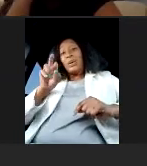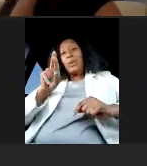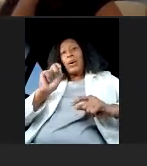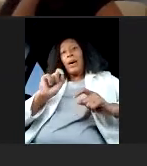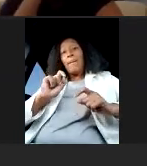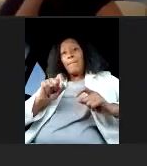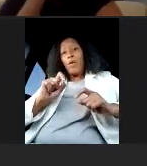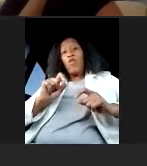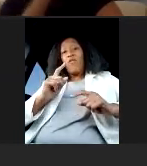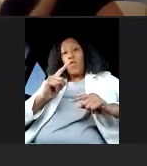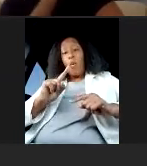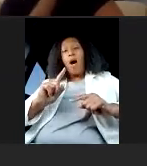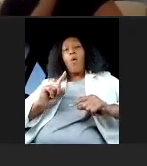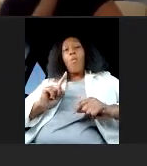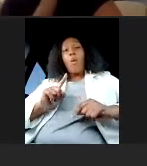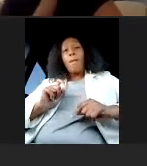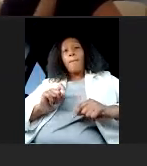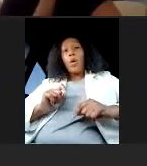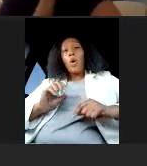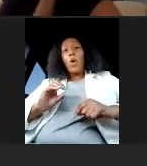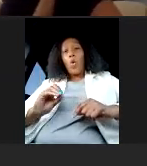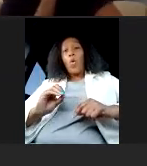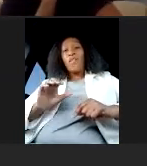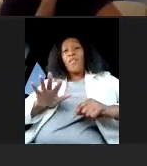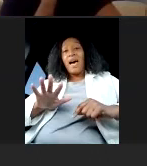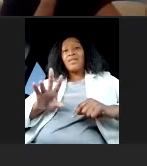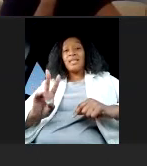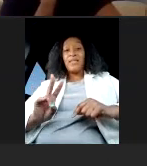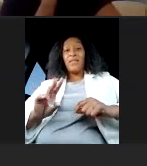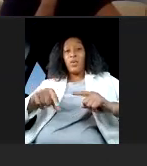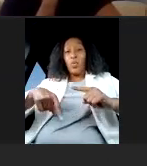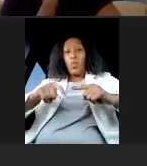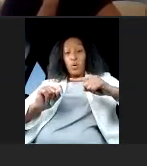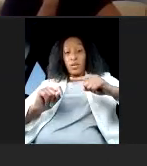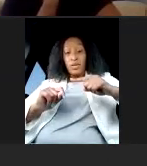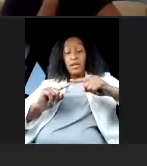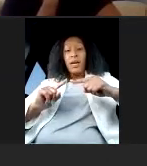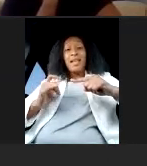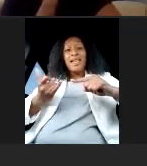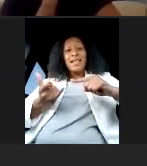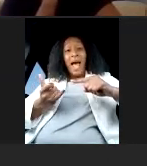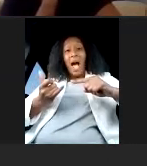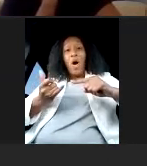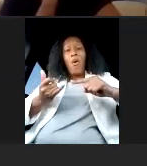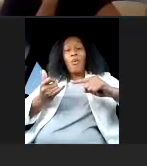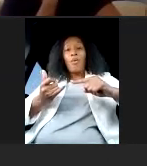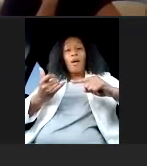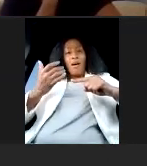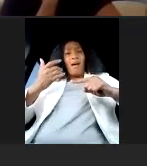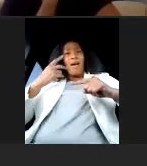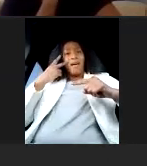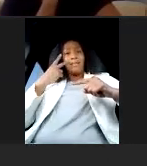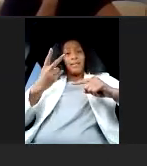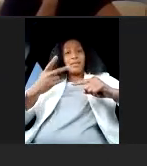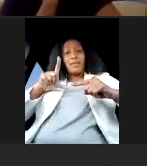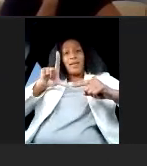Now, once I do that first step, I no longer have quarts. Now I have liters. And so